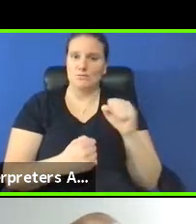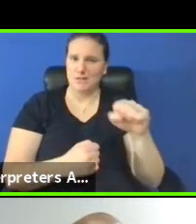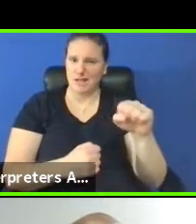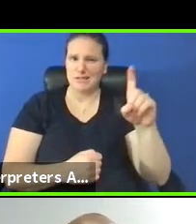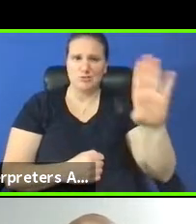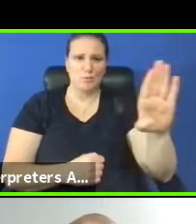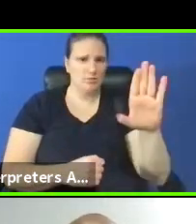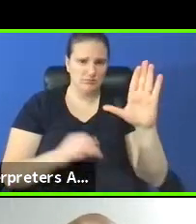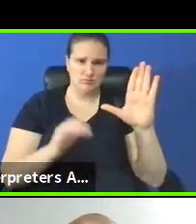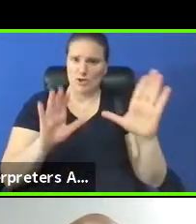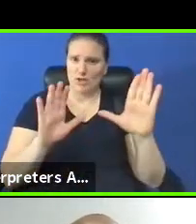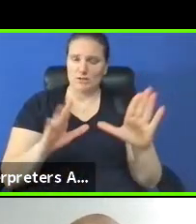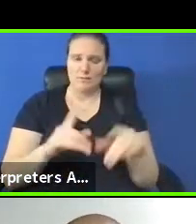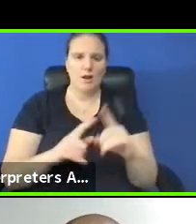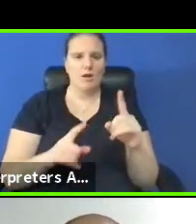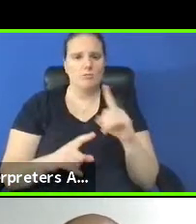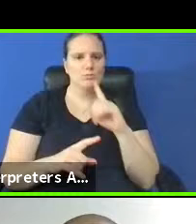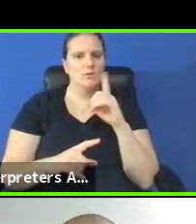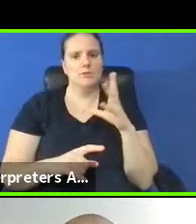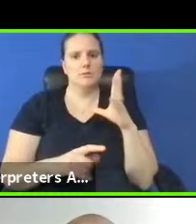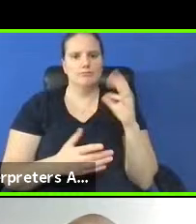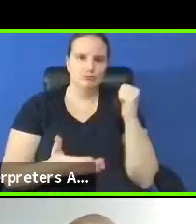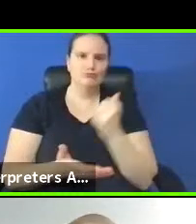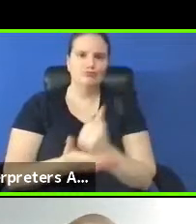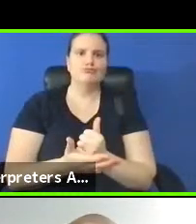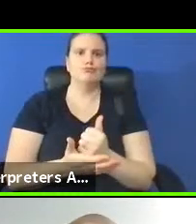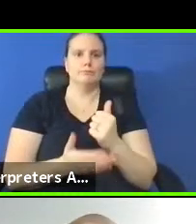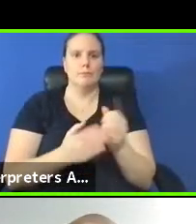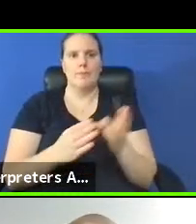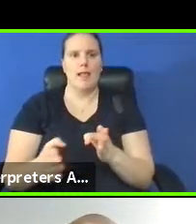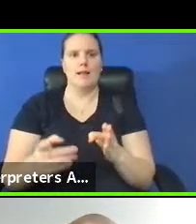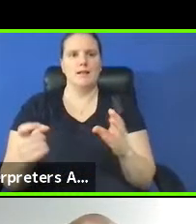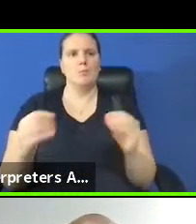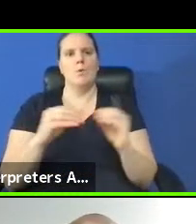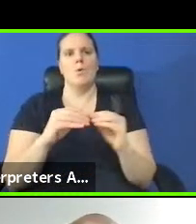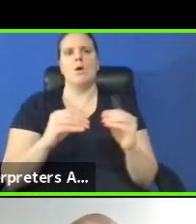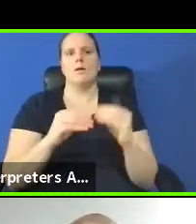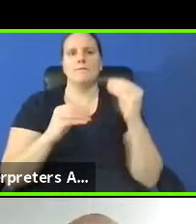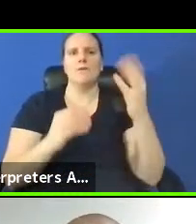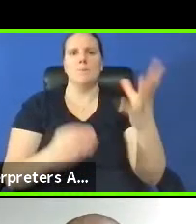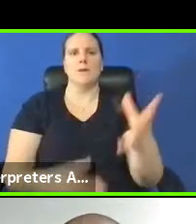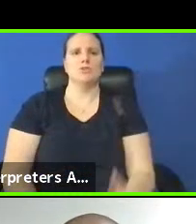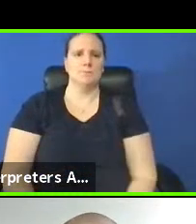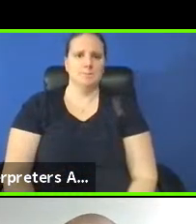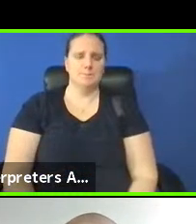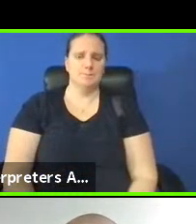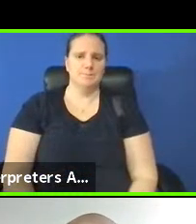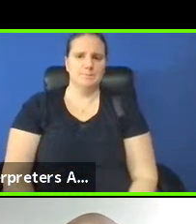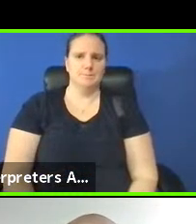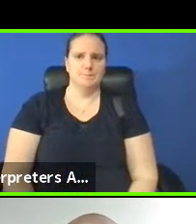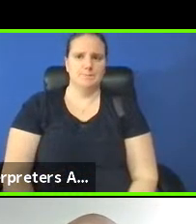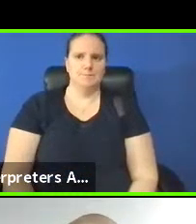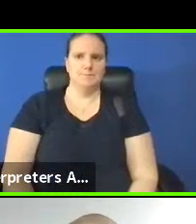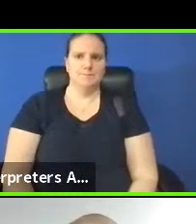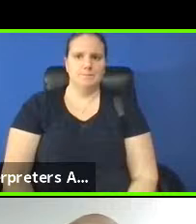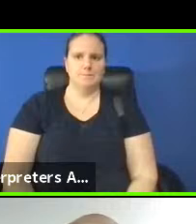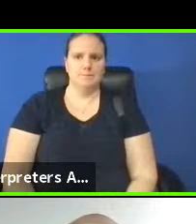dashboards are great, but to really endorse a plan, I think I need a little bit more information.